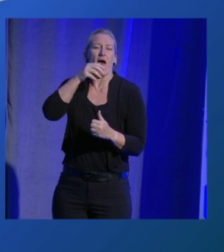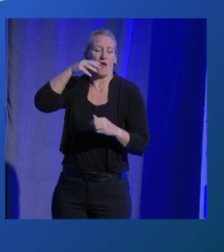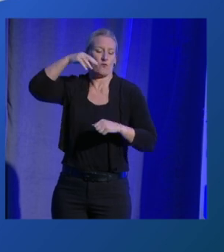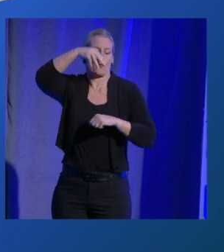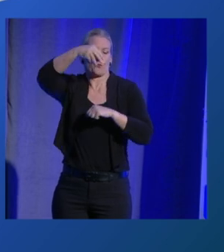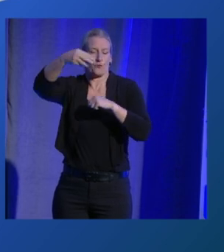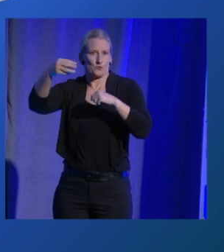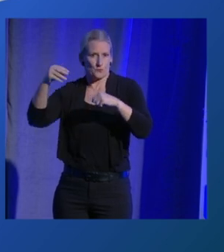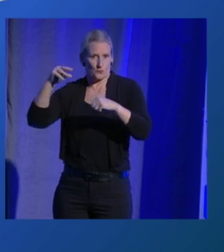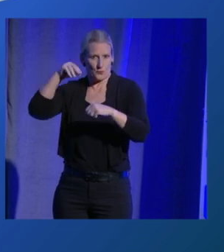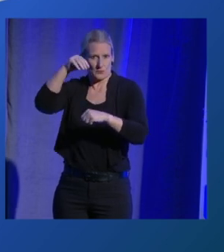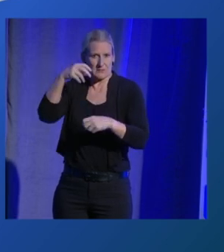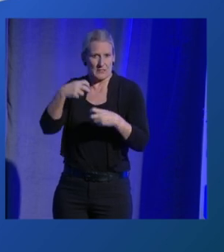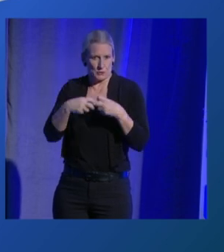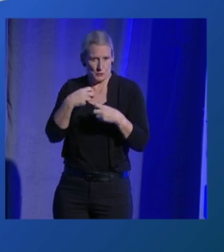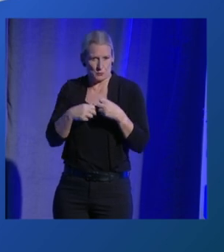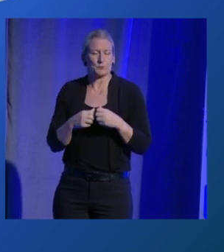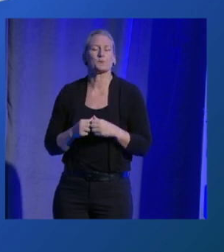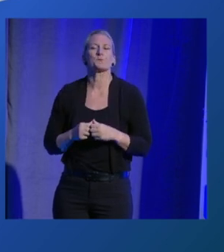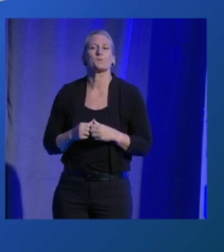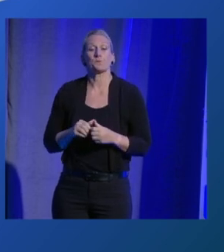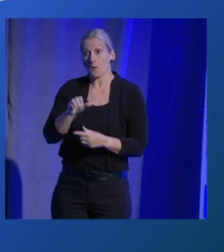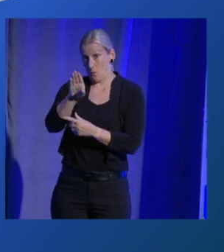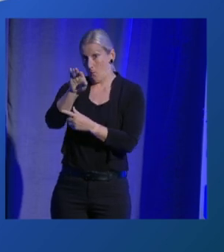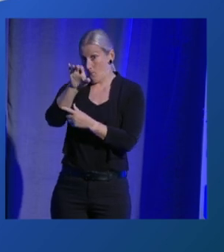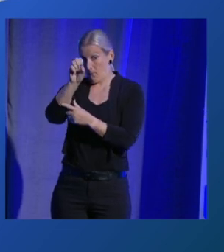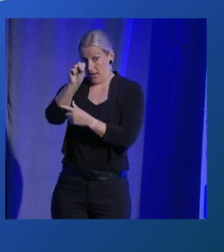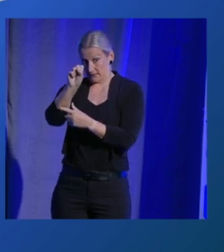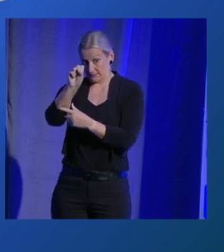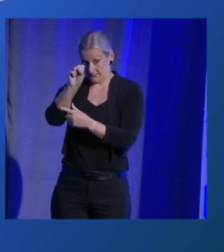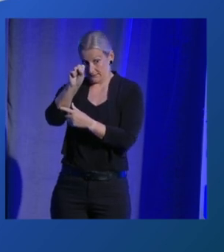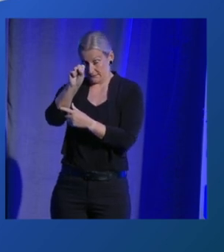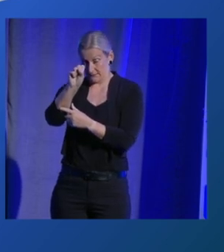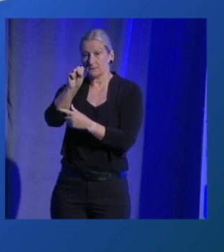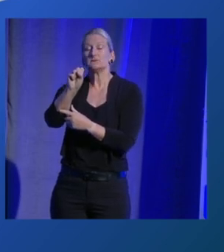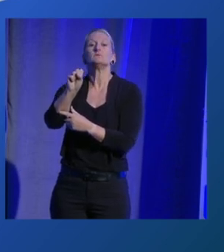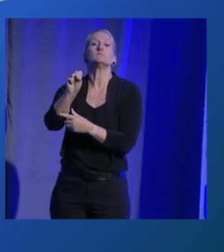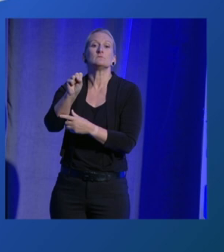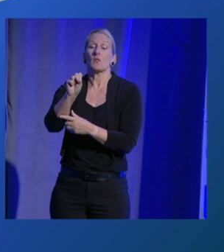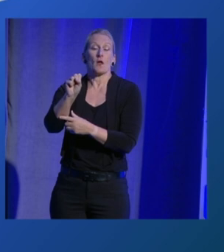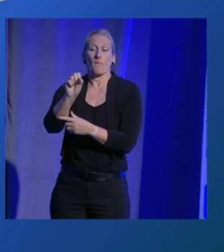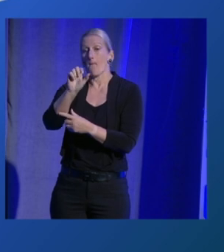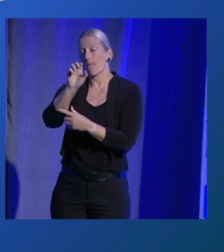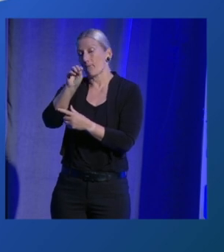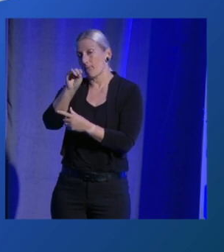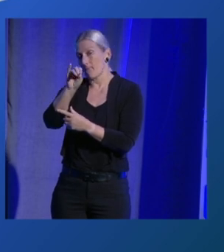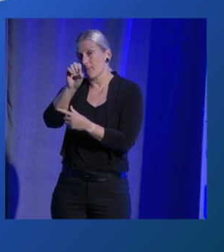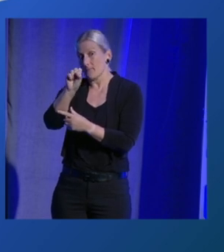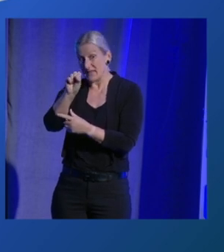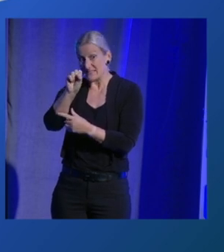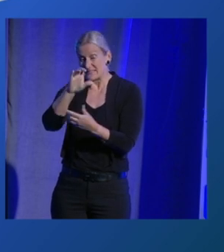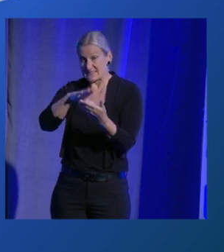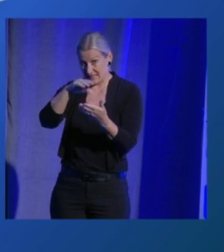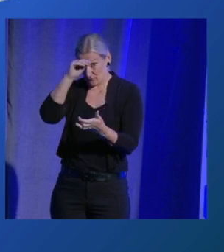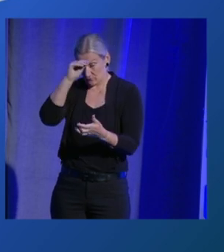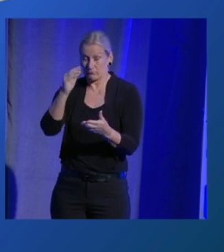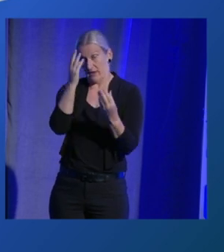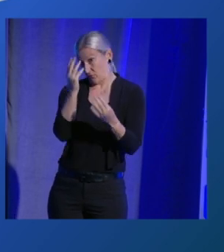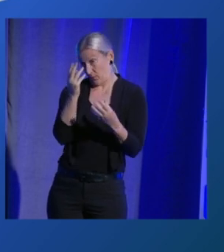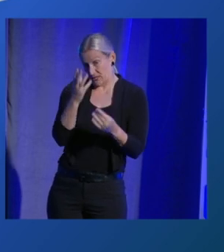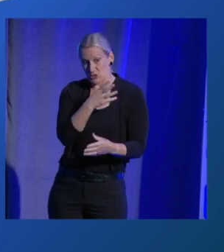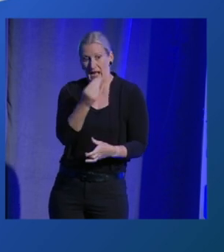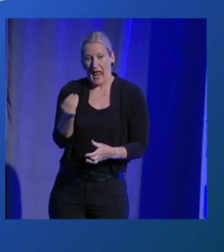machine learning uh bias and discrimination misinformation and disinformation